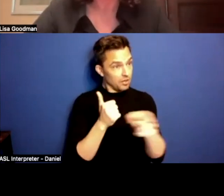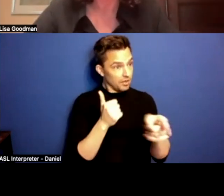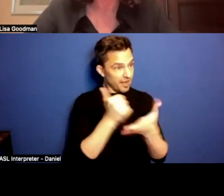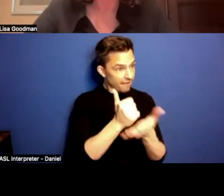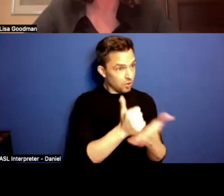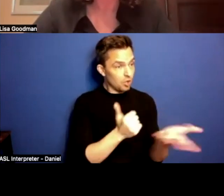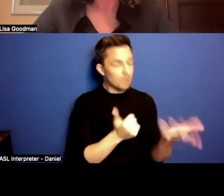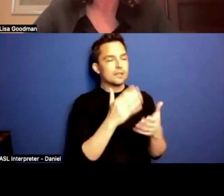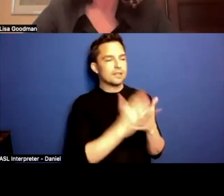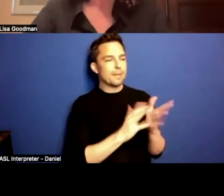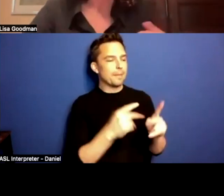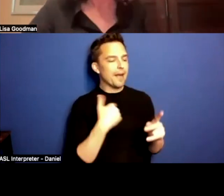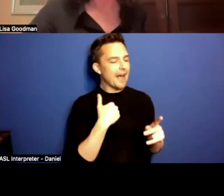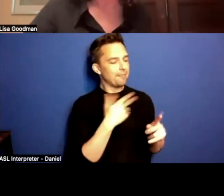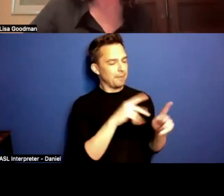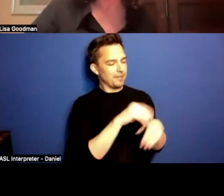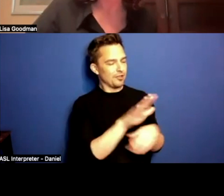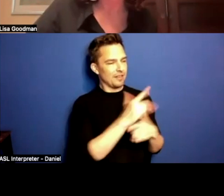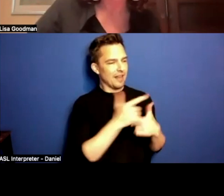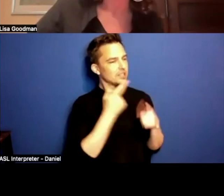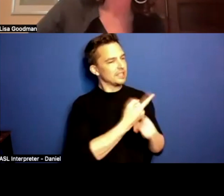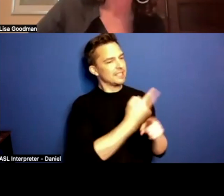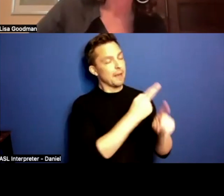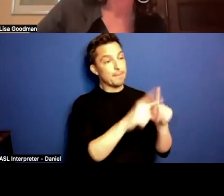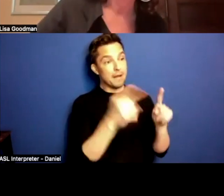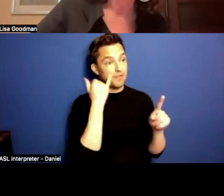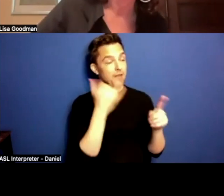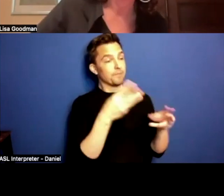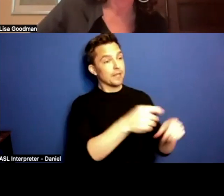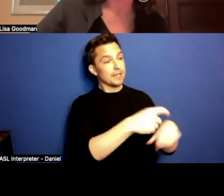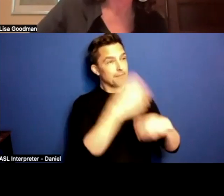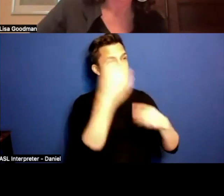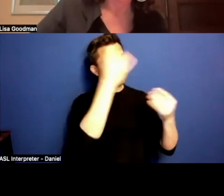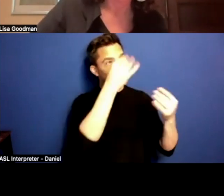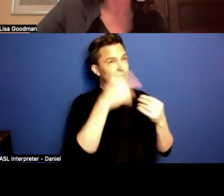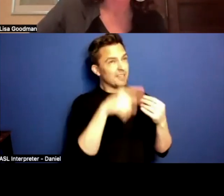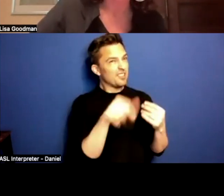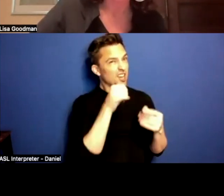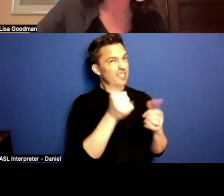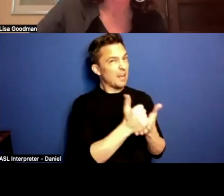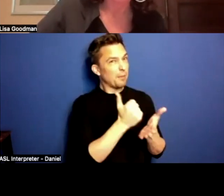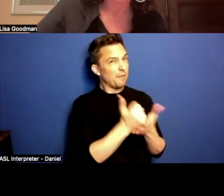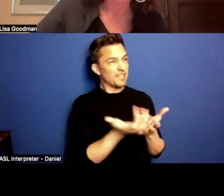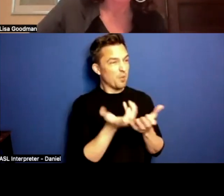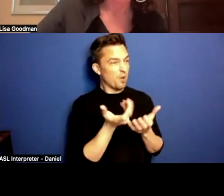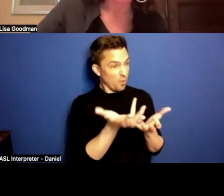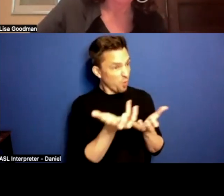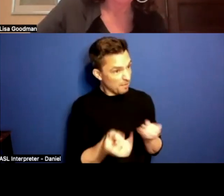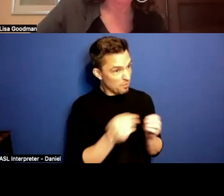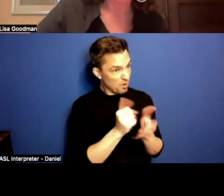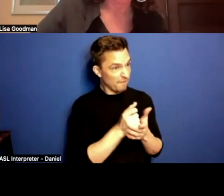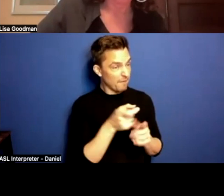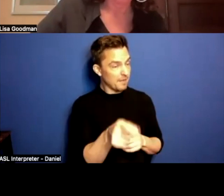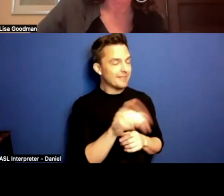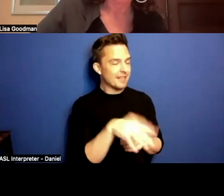lives who may be consistent, but if they really spent time thinking about it, they're not as helpful as they want them to be. And I think that that's just